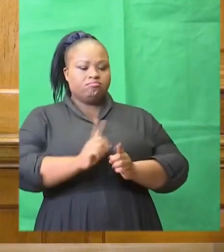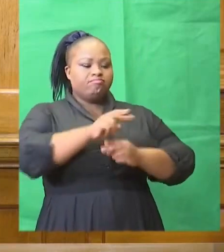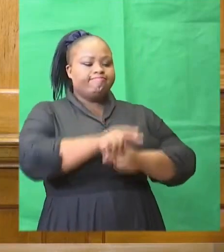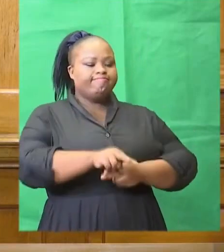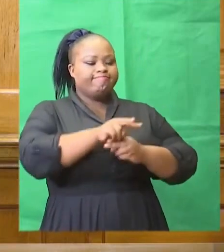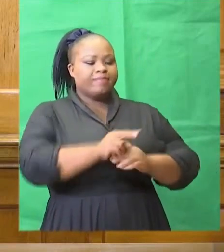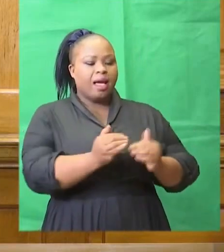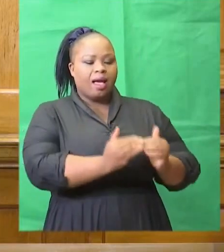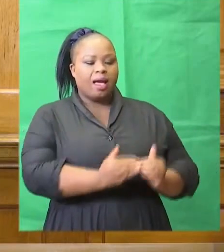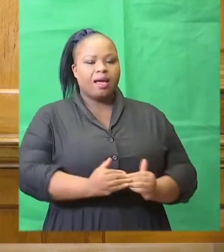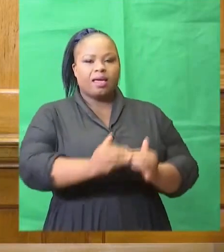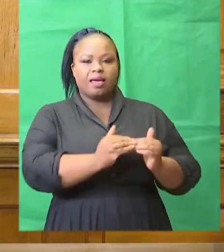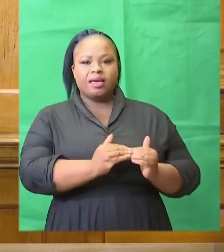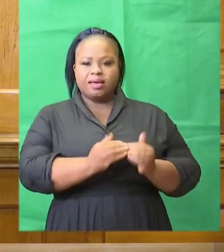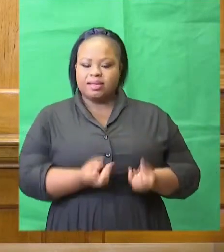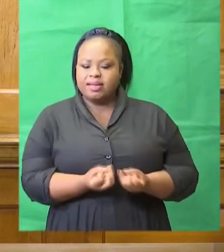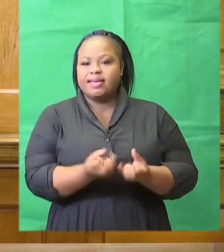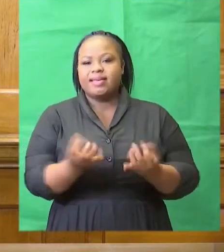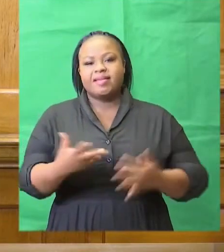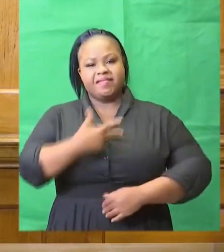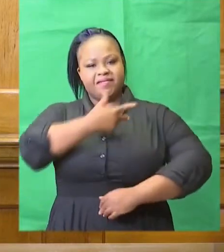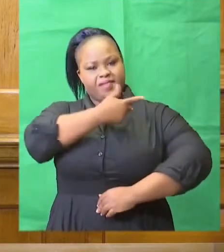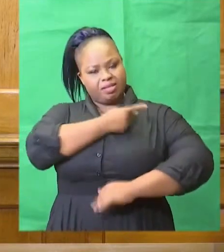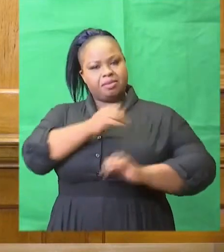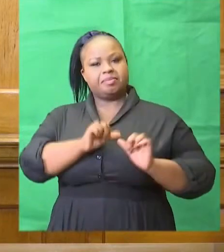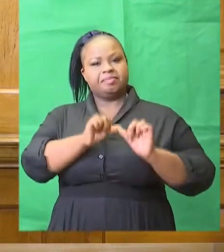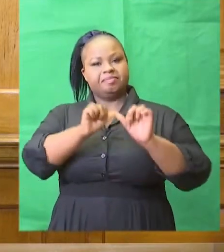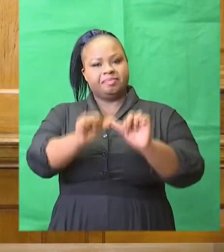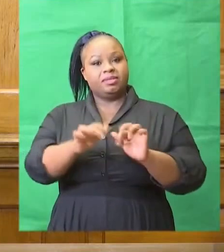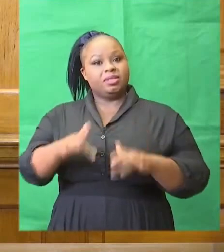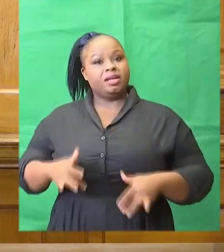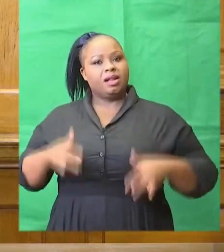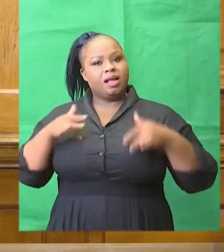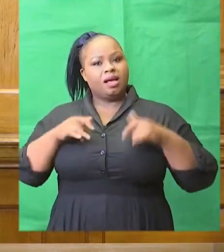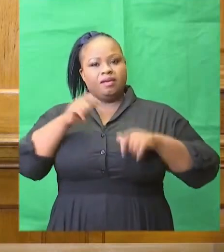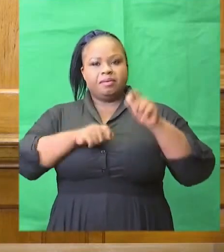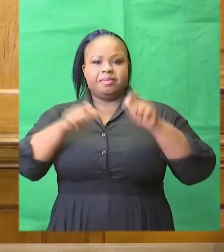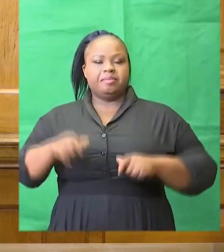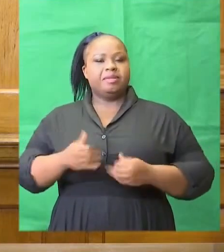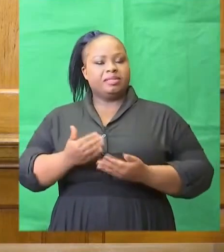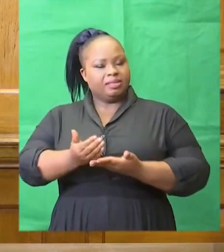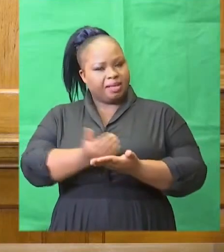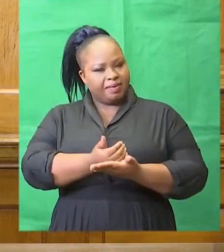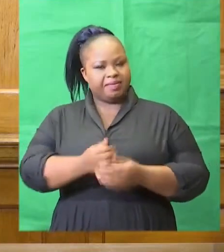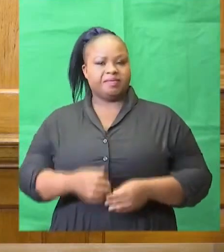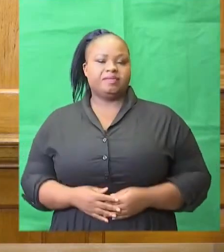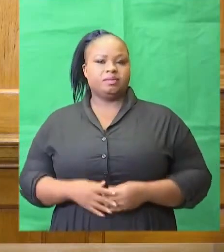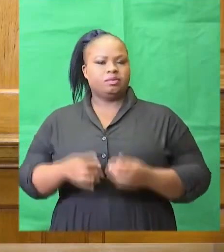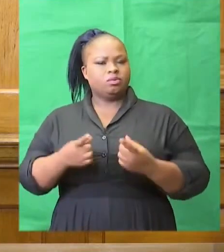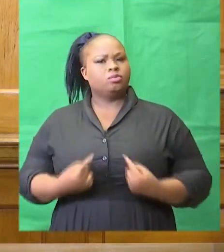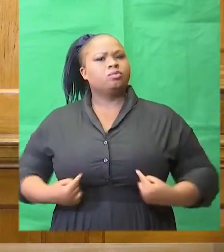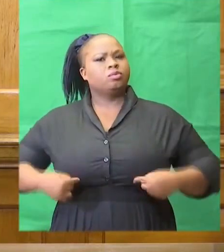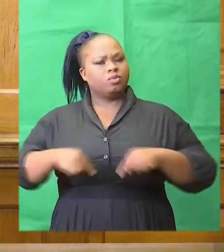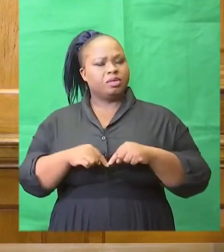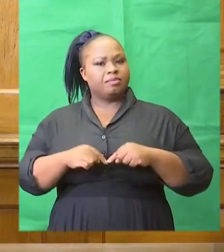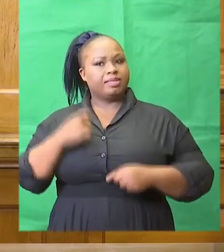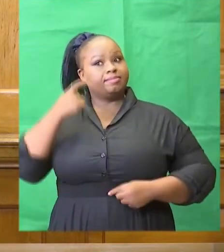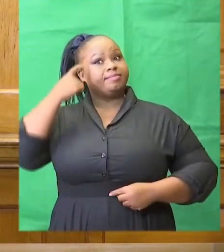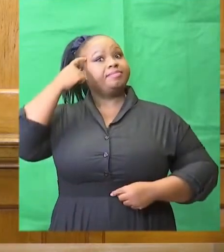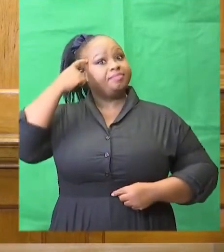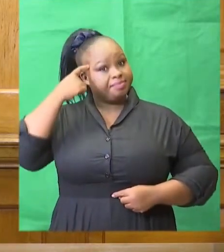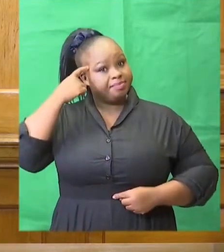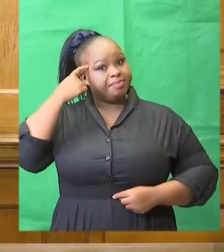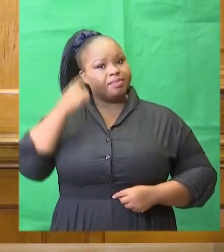administer vaccines and who continue to save lives. We need to be thinking about the